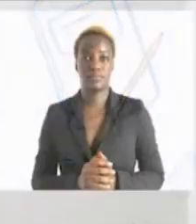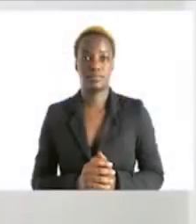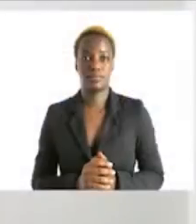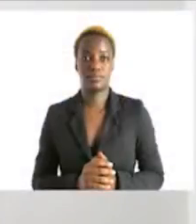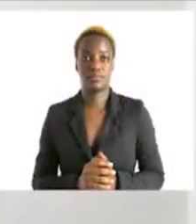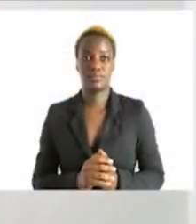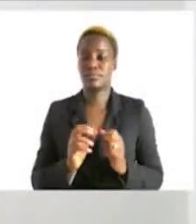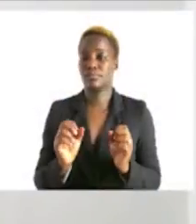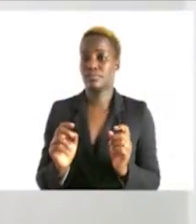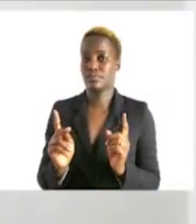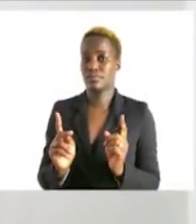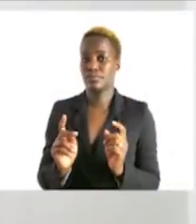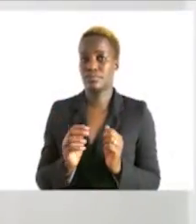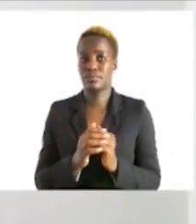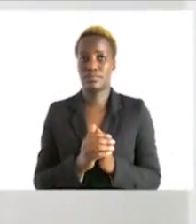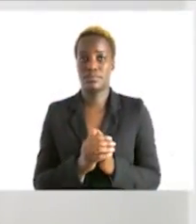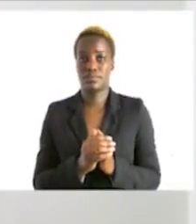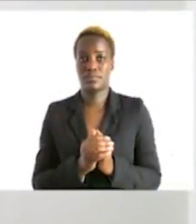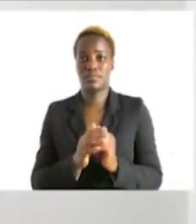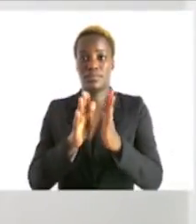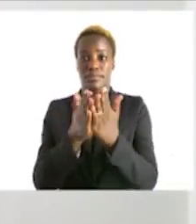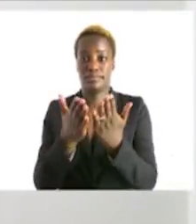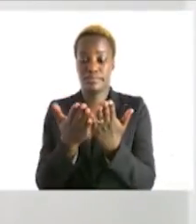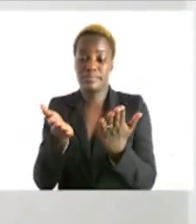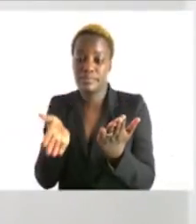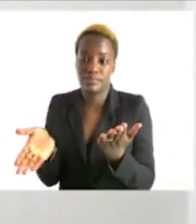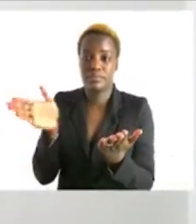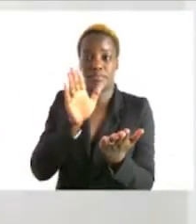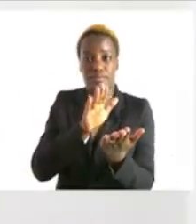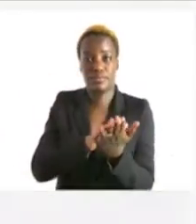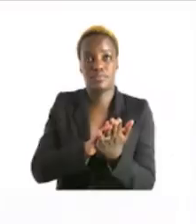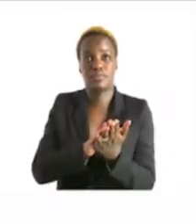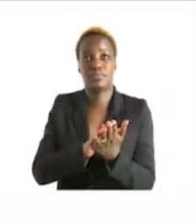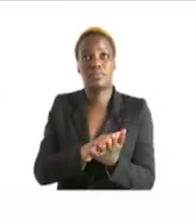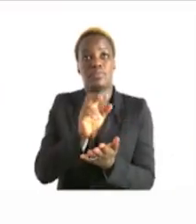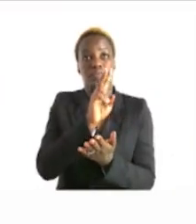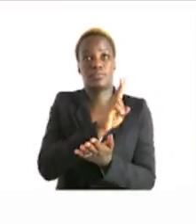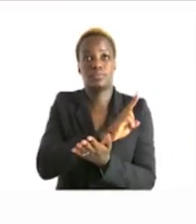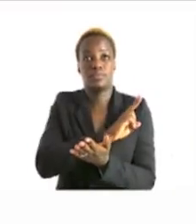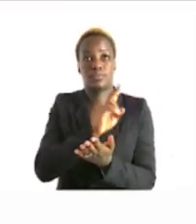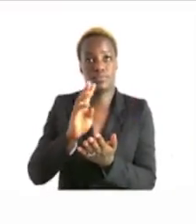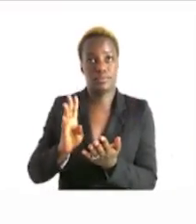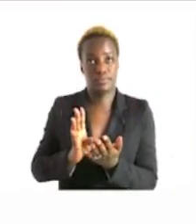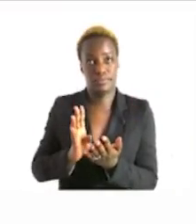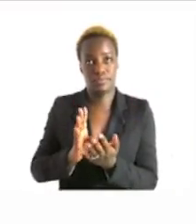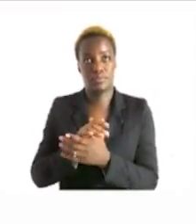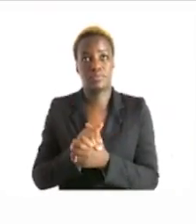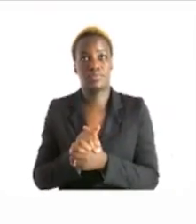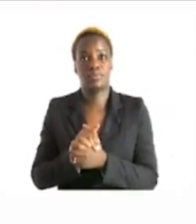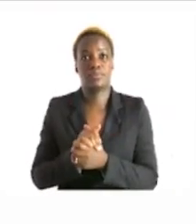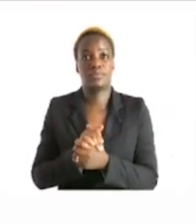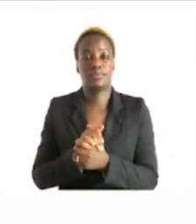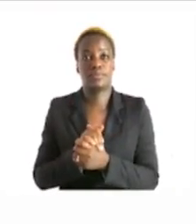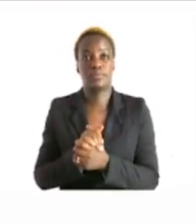all right i would like for us to turn to page 24 whereby we are going to learn about nouns and adjectives on both